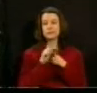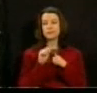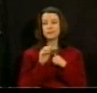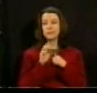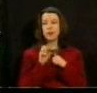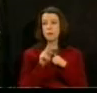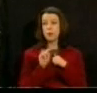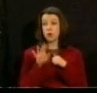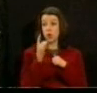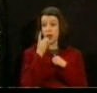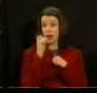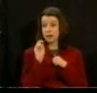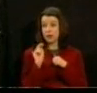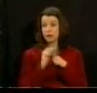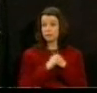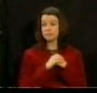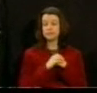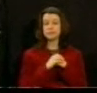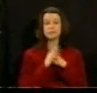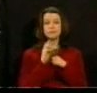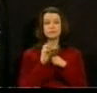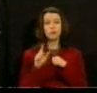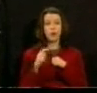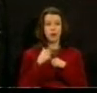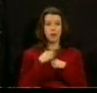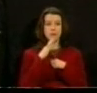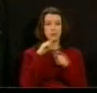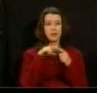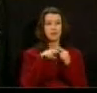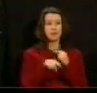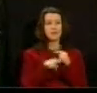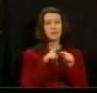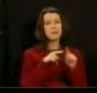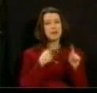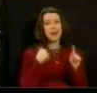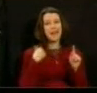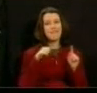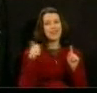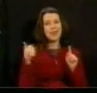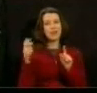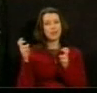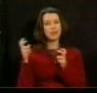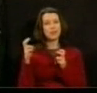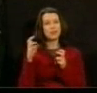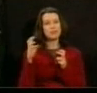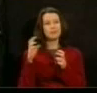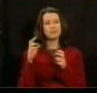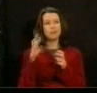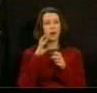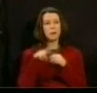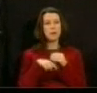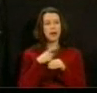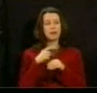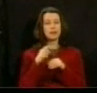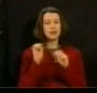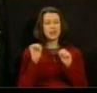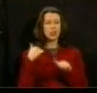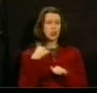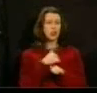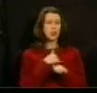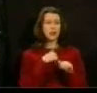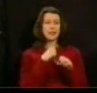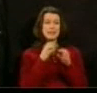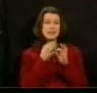on. Well, I'll speak to this, but I had another issue to bring up also. But could we just